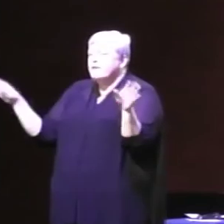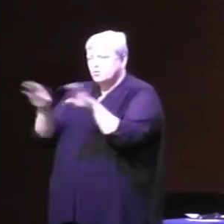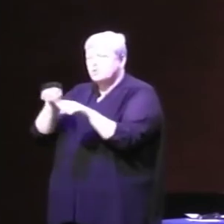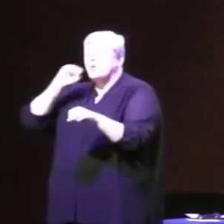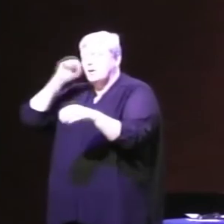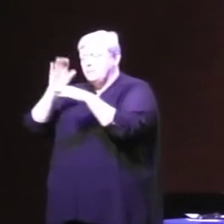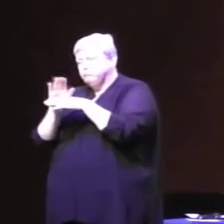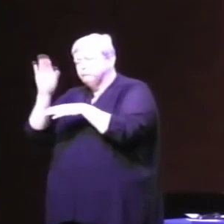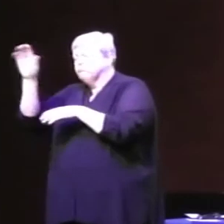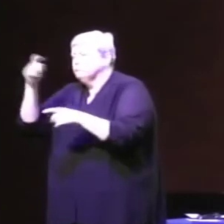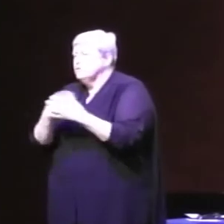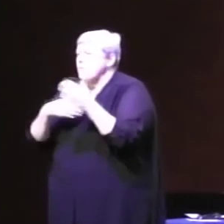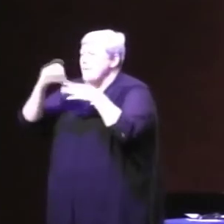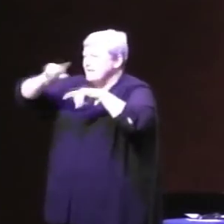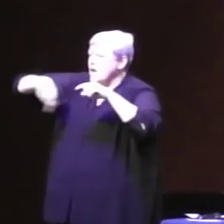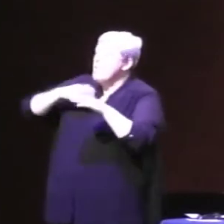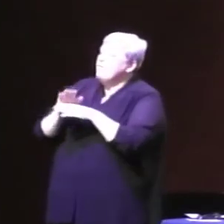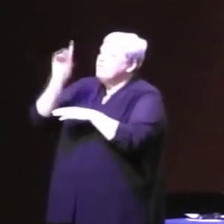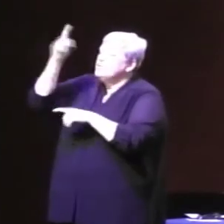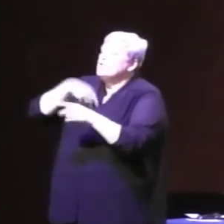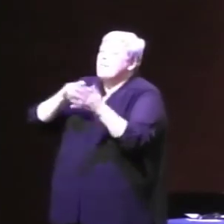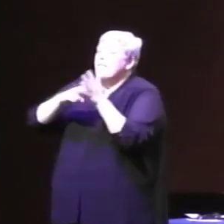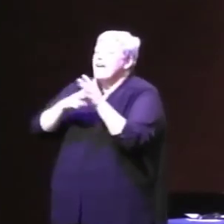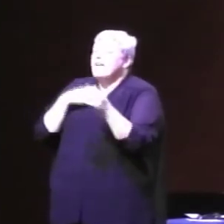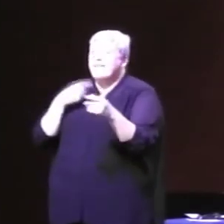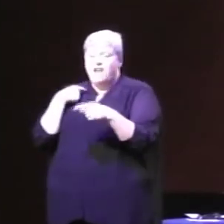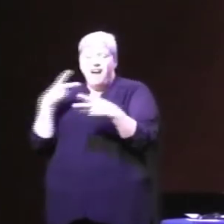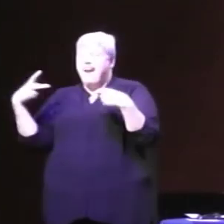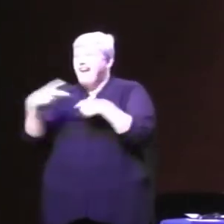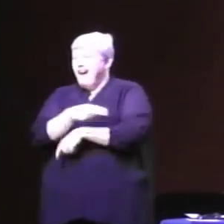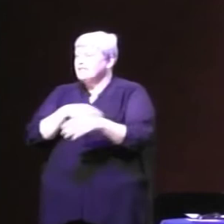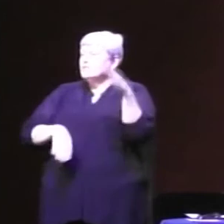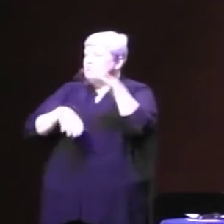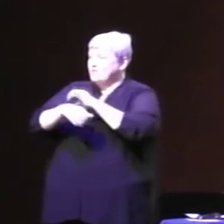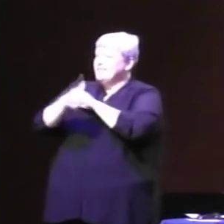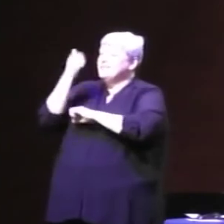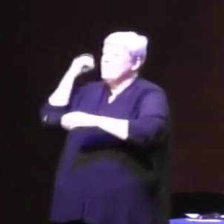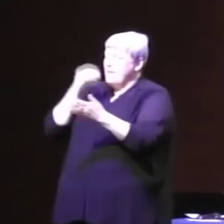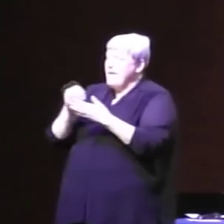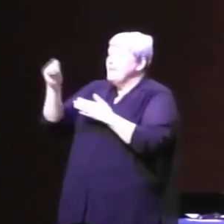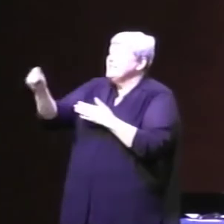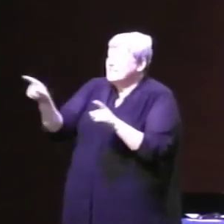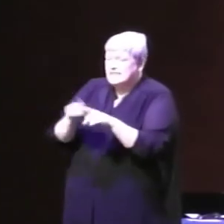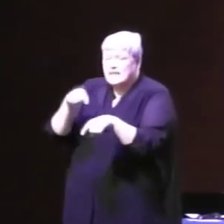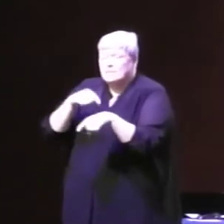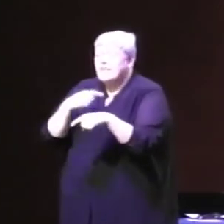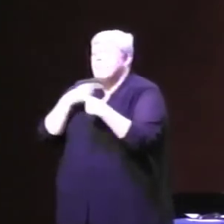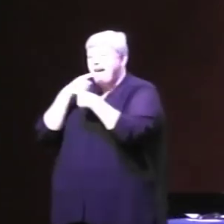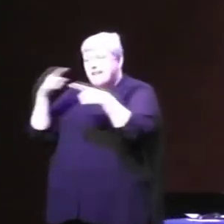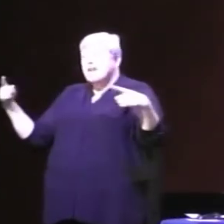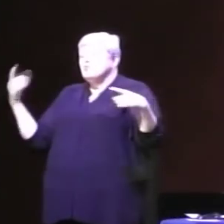Future plan. And it's no coincidence they're announcing a cut in our redundancy payments at the same time as they're announcing these job